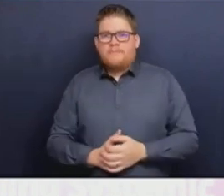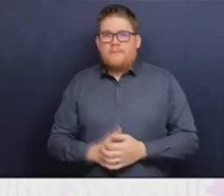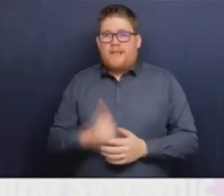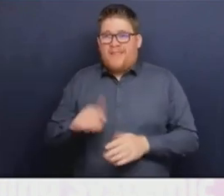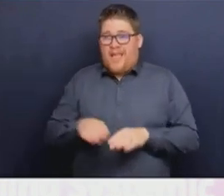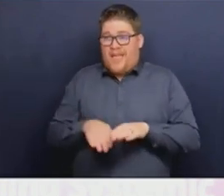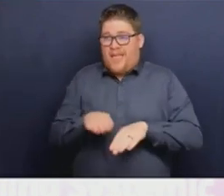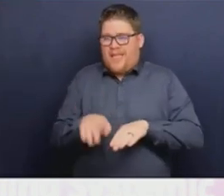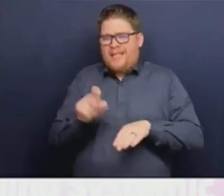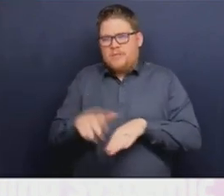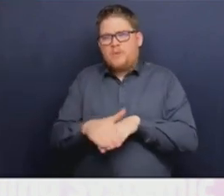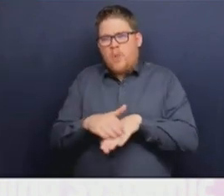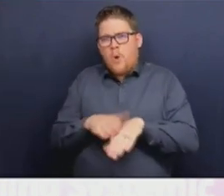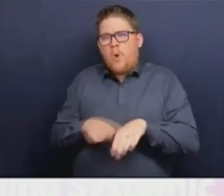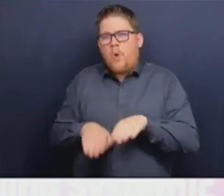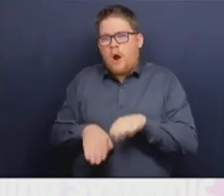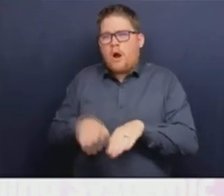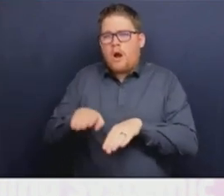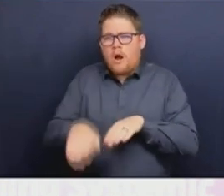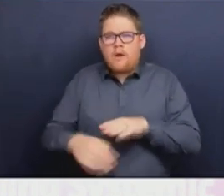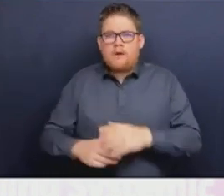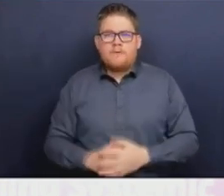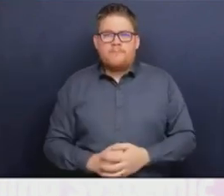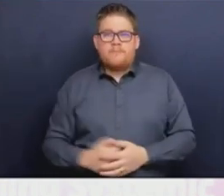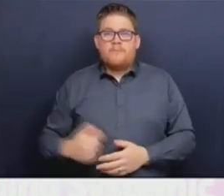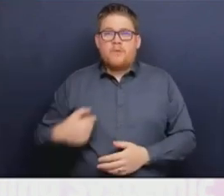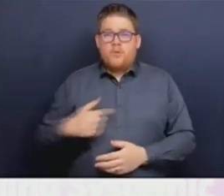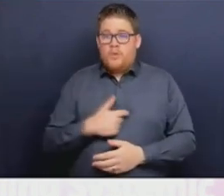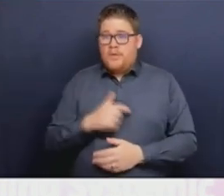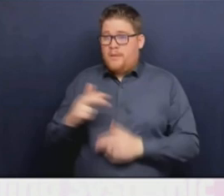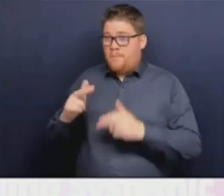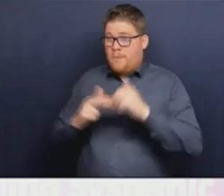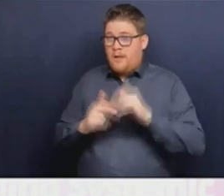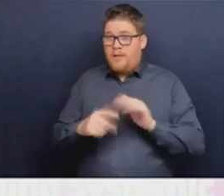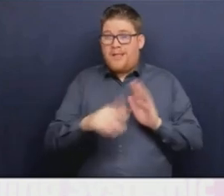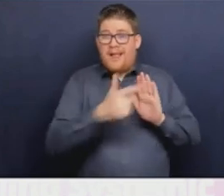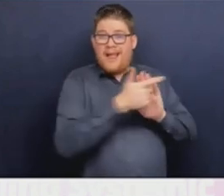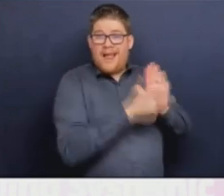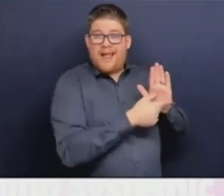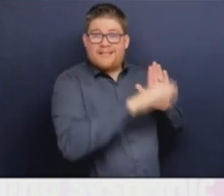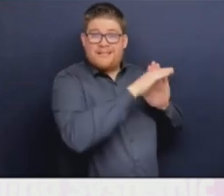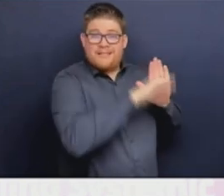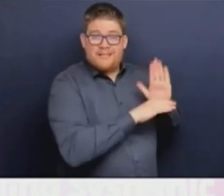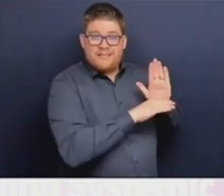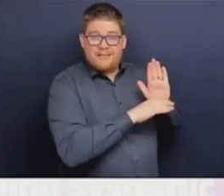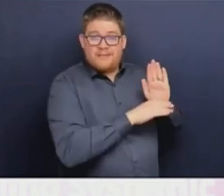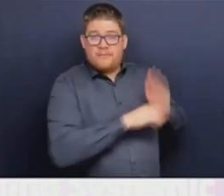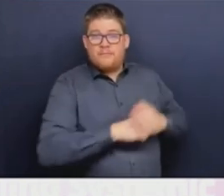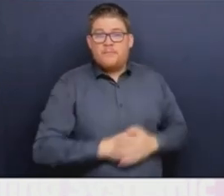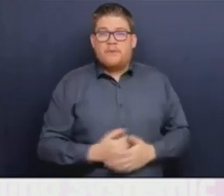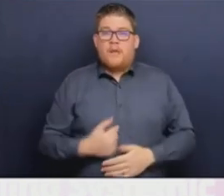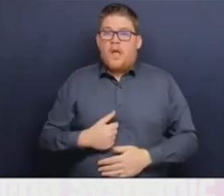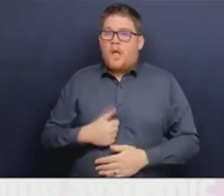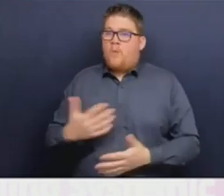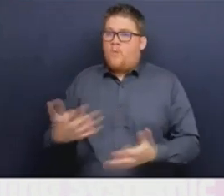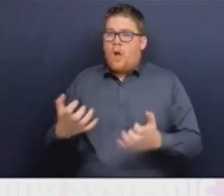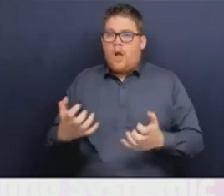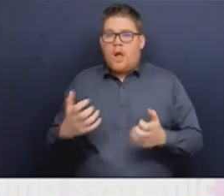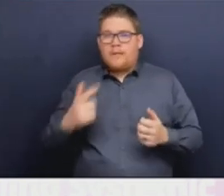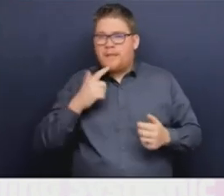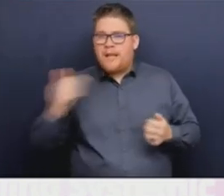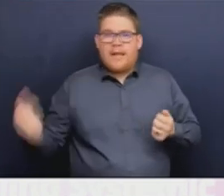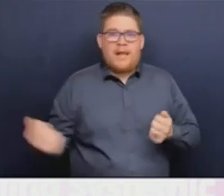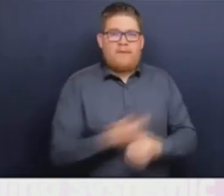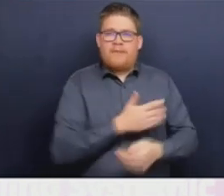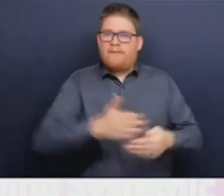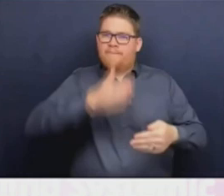build on that going into the larger piece of legislation. I would love to say that we're going to do it next week, but again, I've already